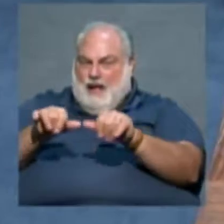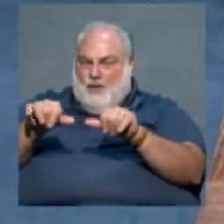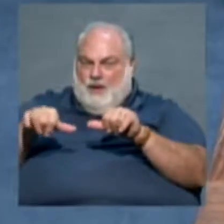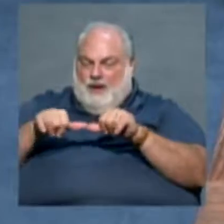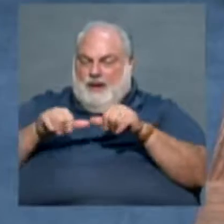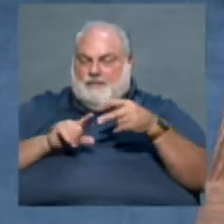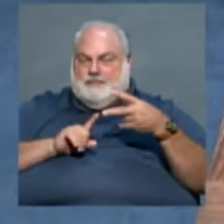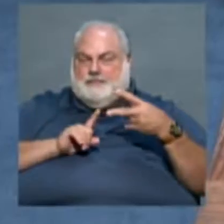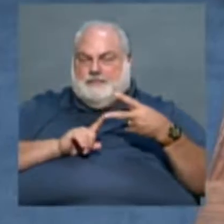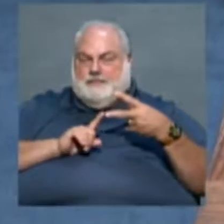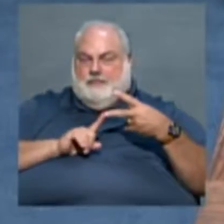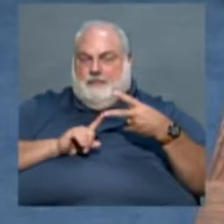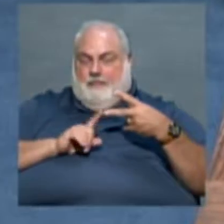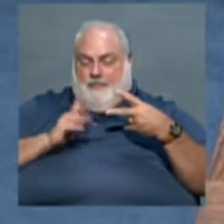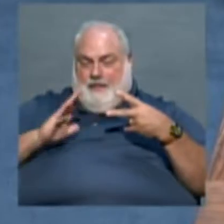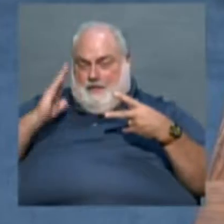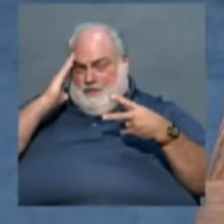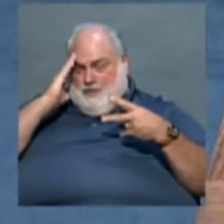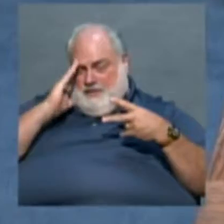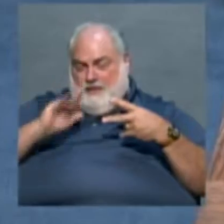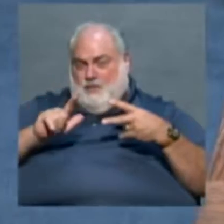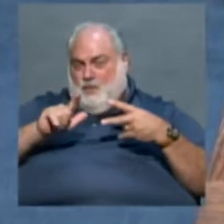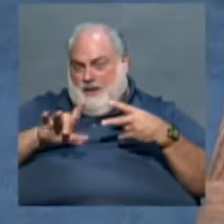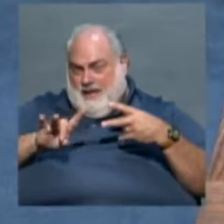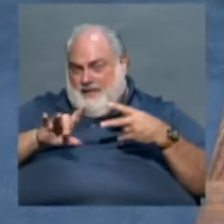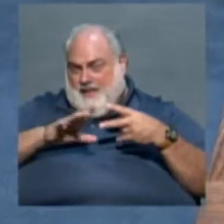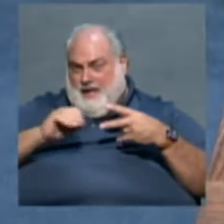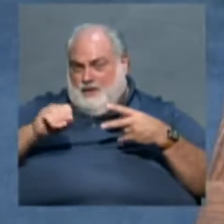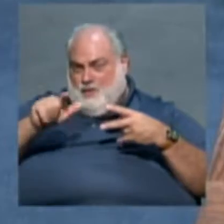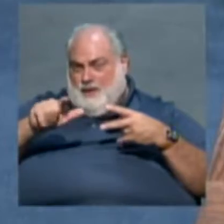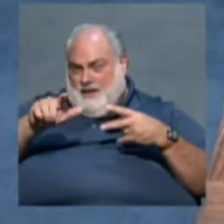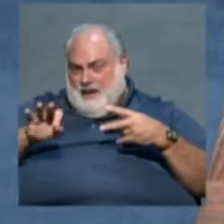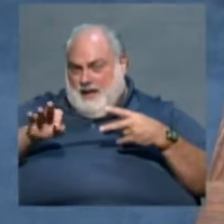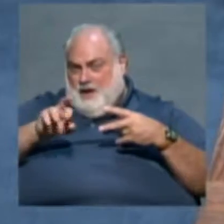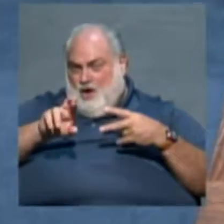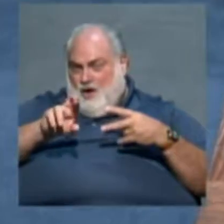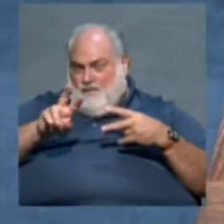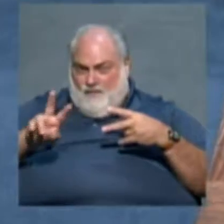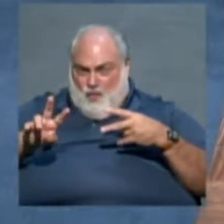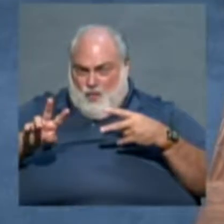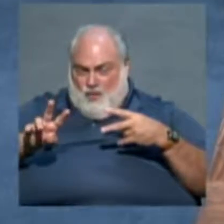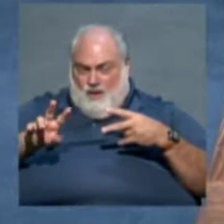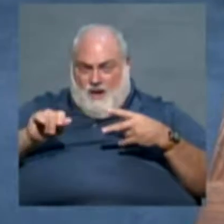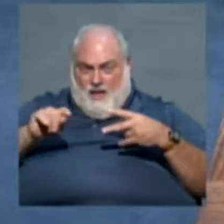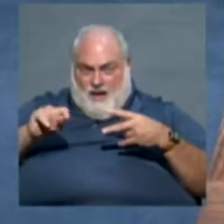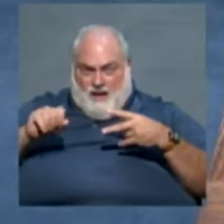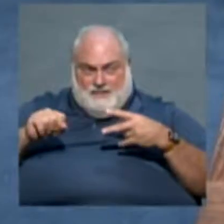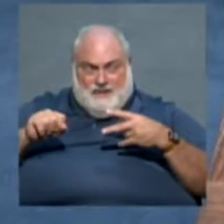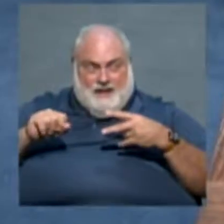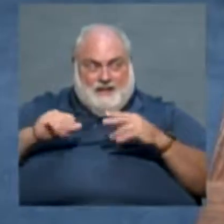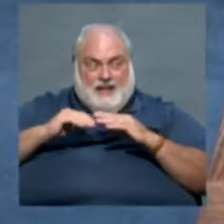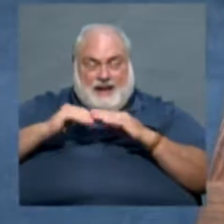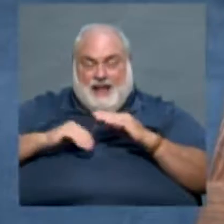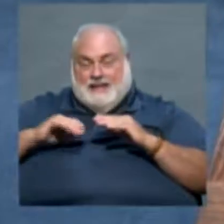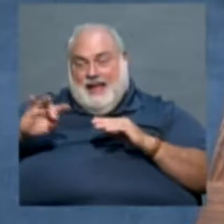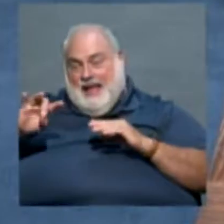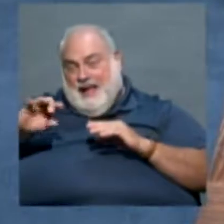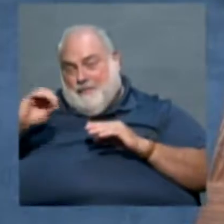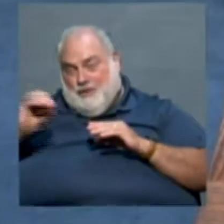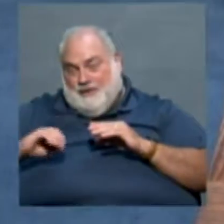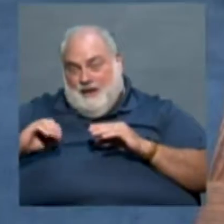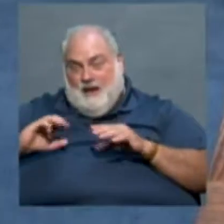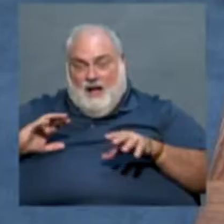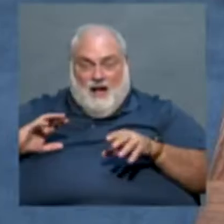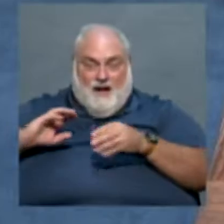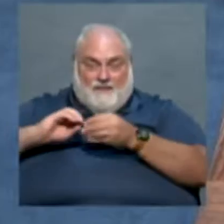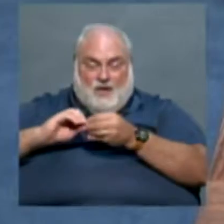Secondly, as you know, this will be the 28th and the 29th R4 lots in our neighborhood. As you heard, that's less than 8% of the